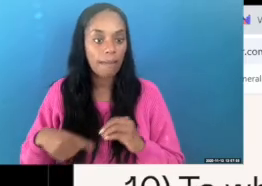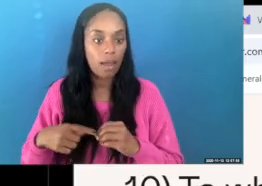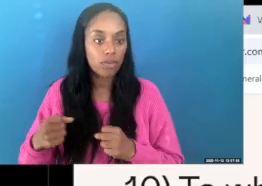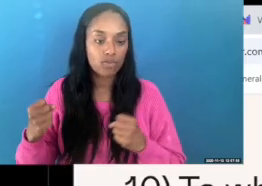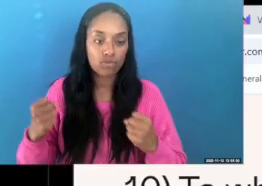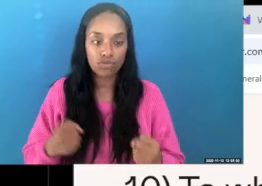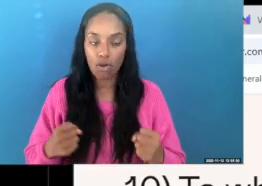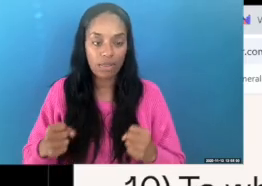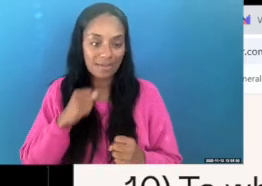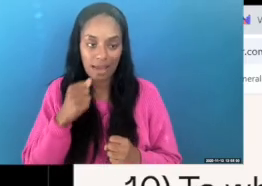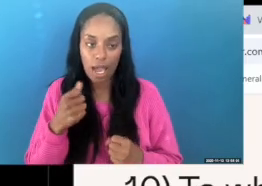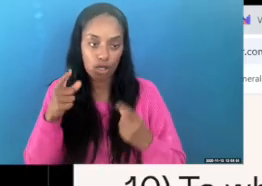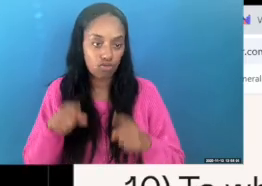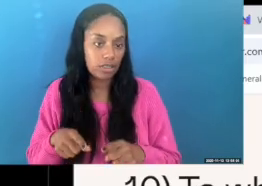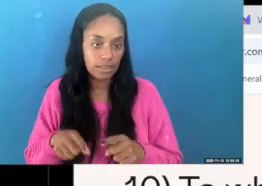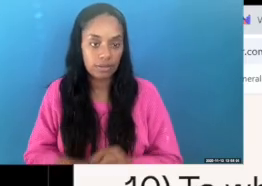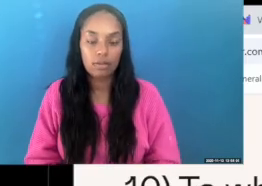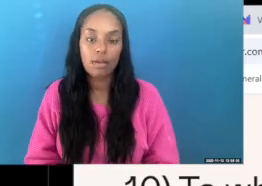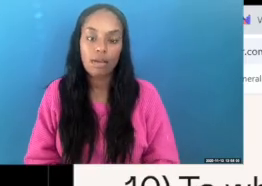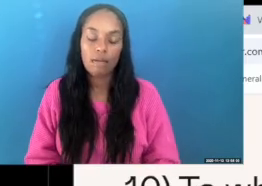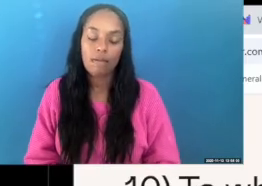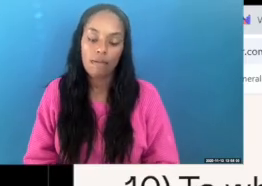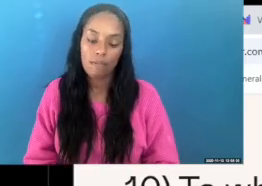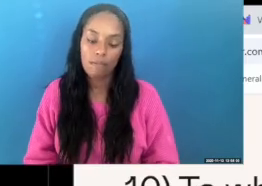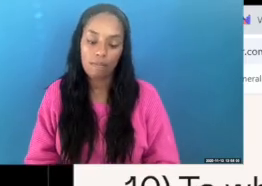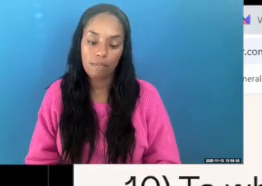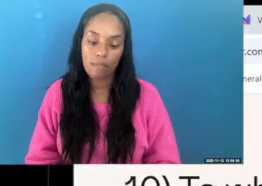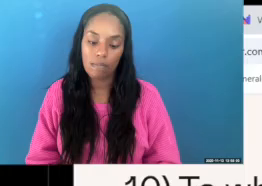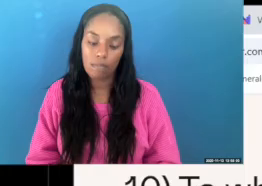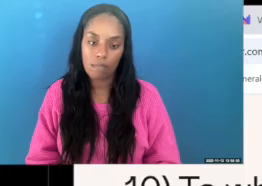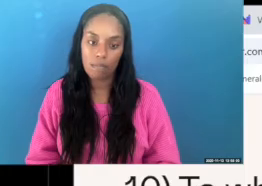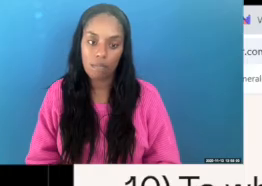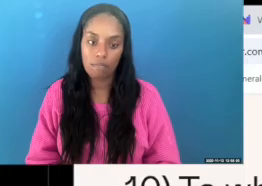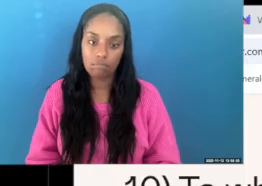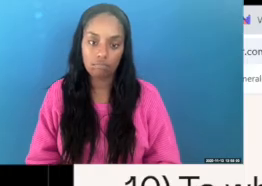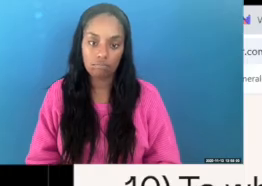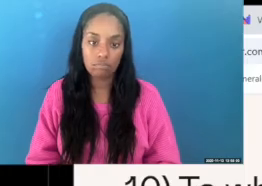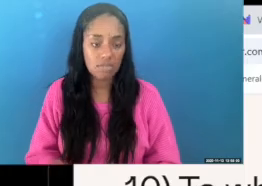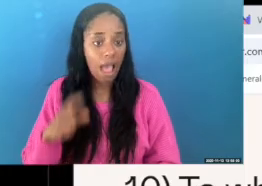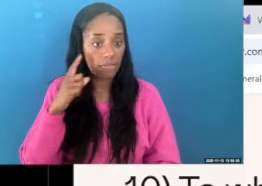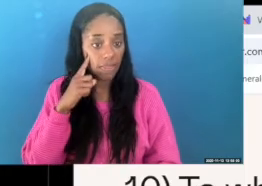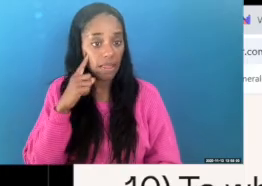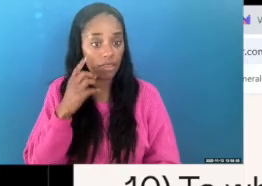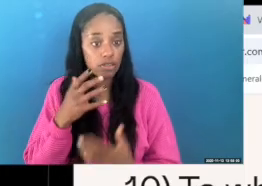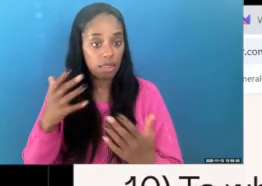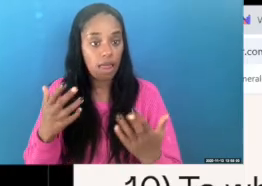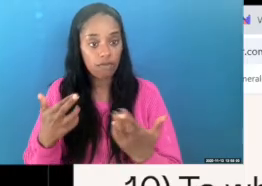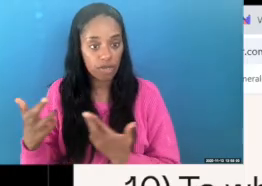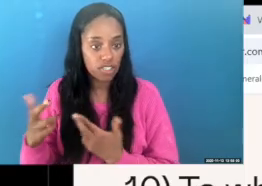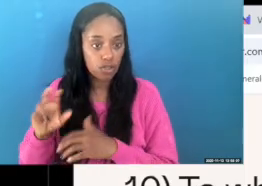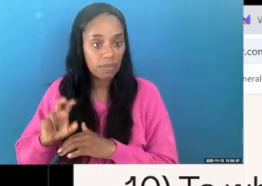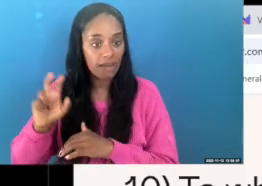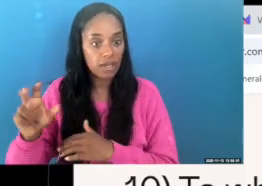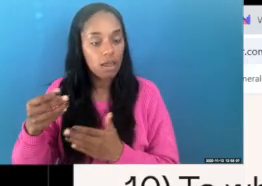Yes, hello, everyone. I'm Guillermo Ortiz with the Natural Resources Defense Council. My response obviously was on